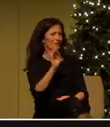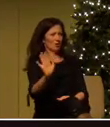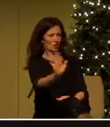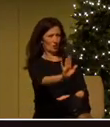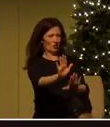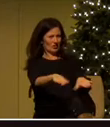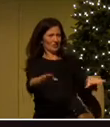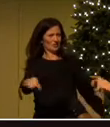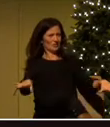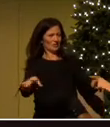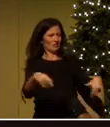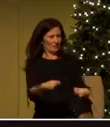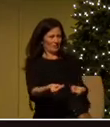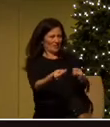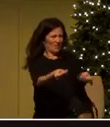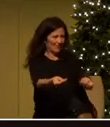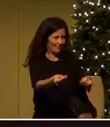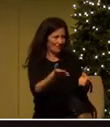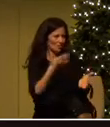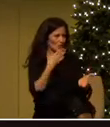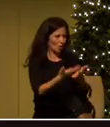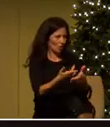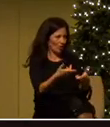children. How much more so